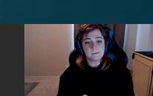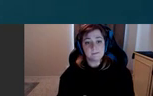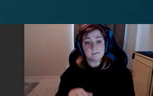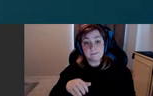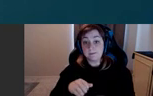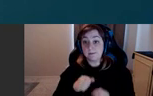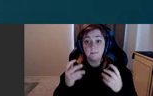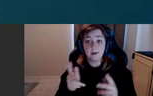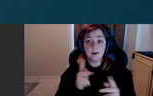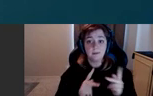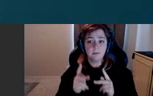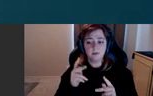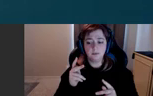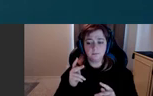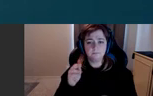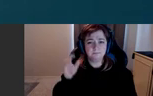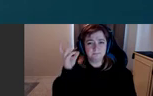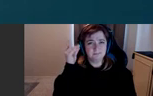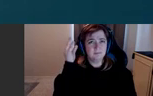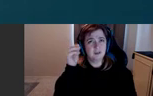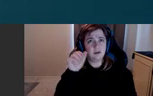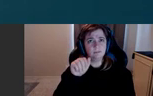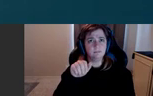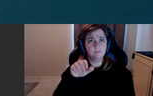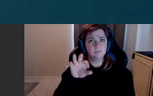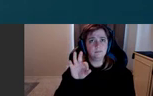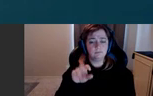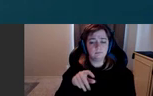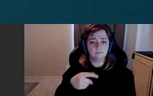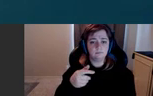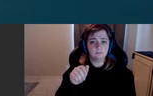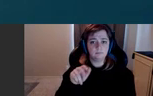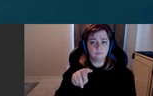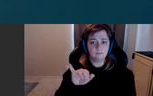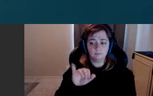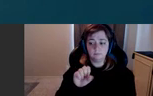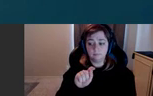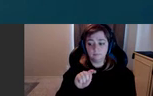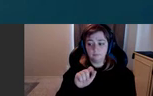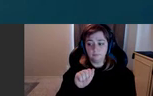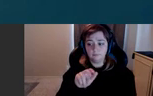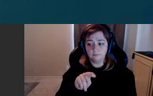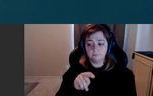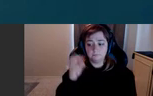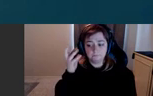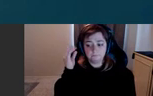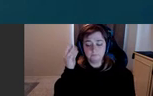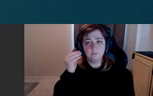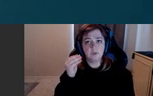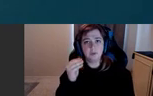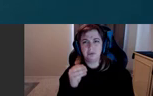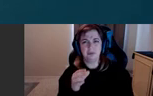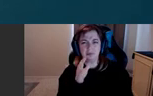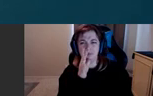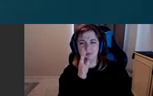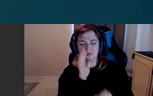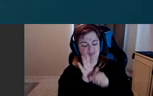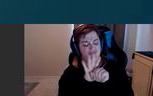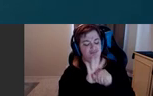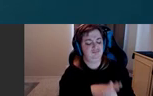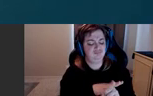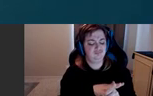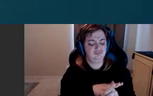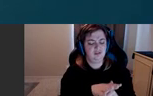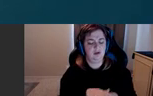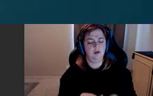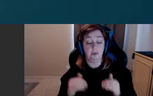people, when they think about Afghanistan, they think of oppressed women. A lot of people who think about Syria think of war and rubble. They